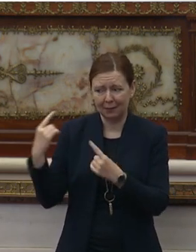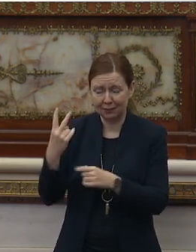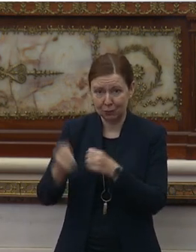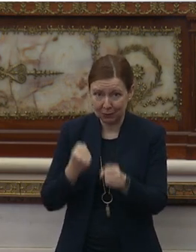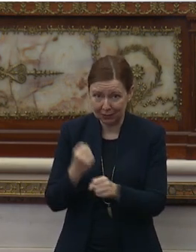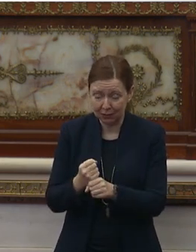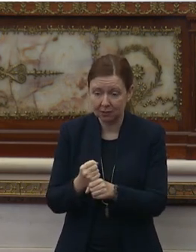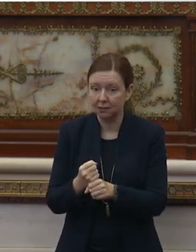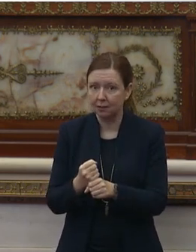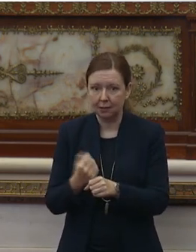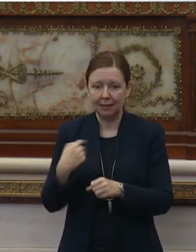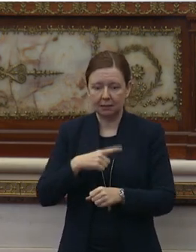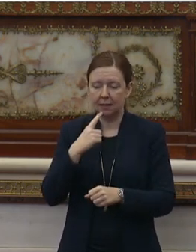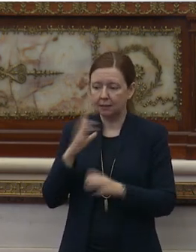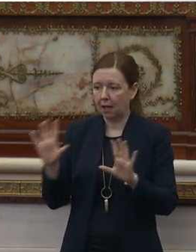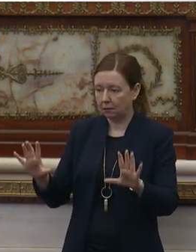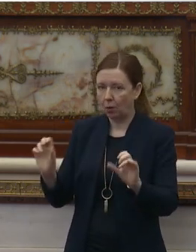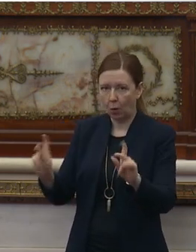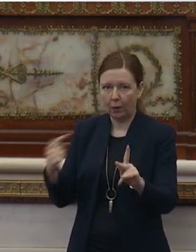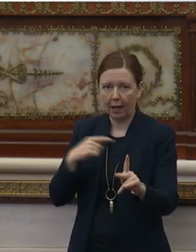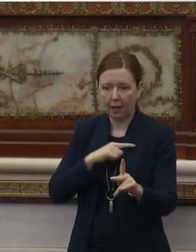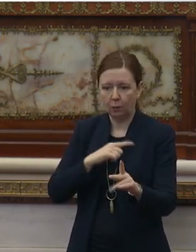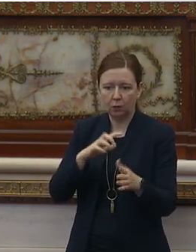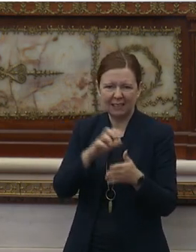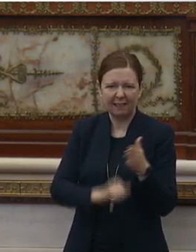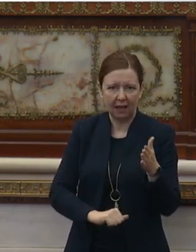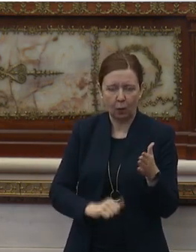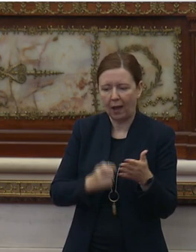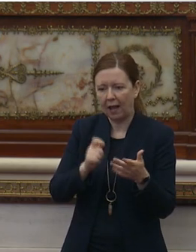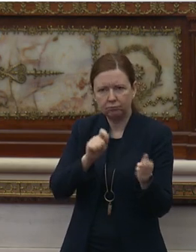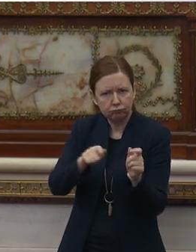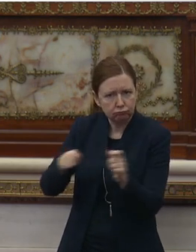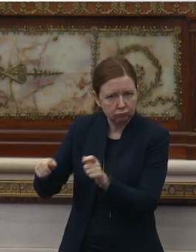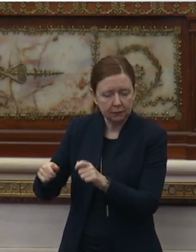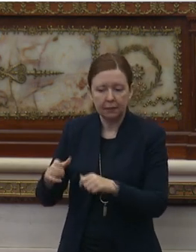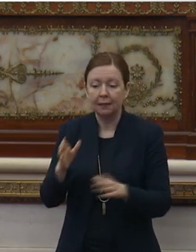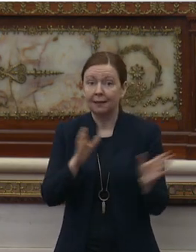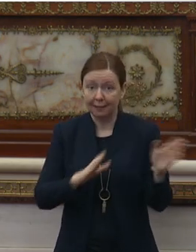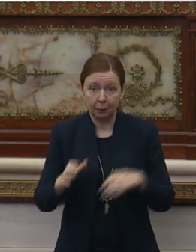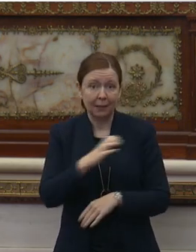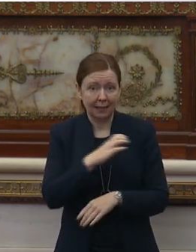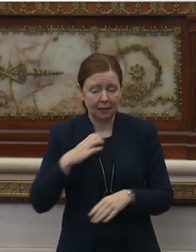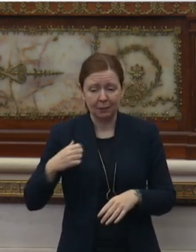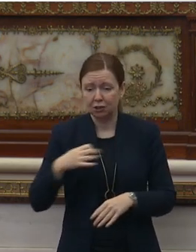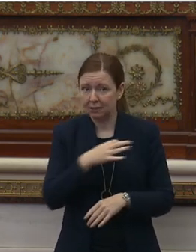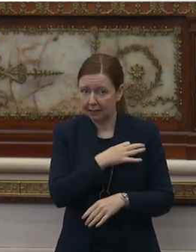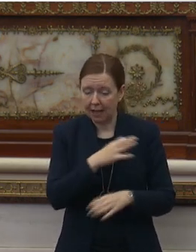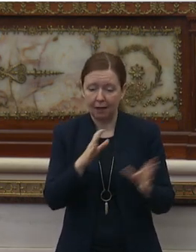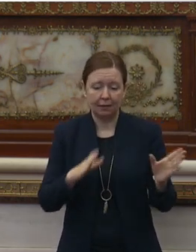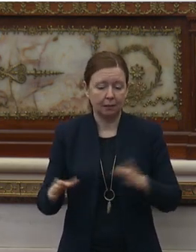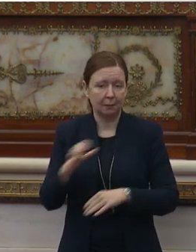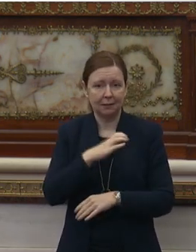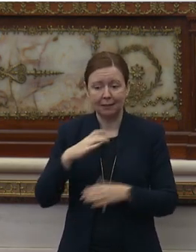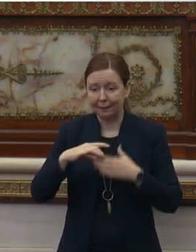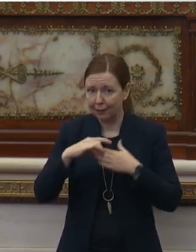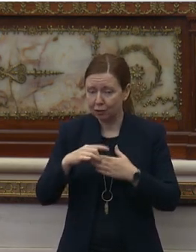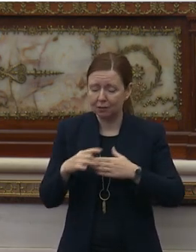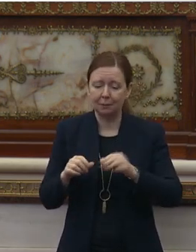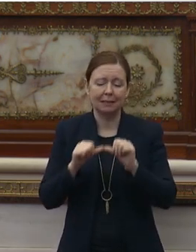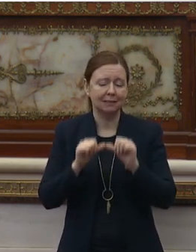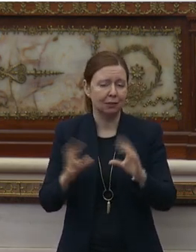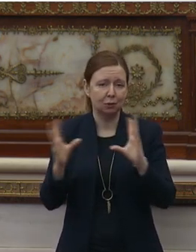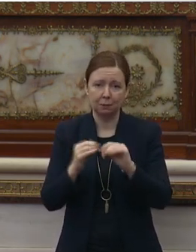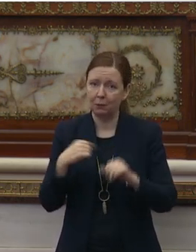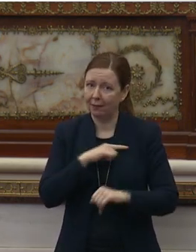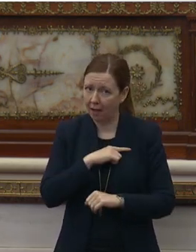2 years is us saying, yes, okay, we'll take this away. The Planning Commission staff and then the Planning Commission leadership continued to meet with